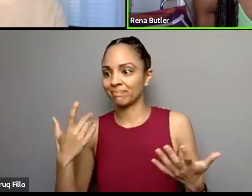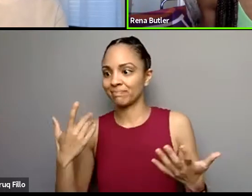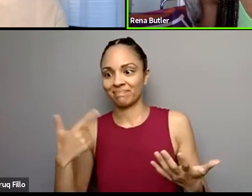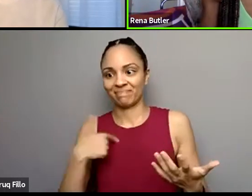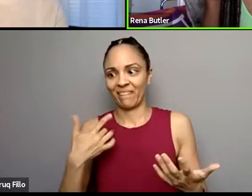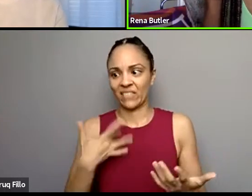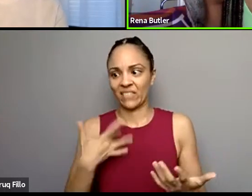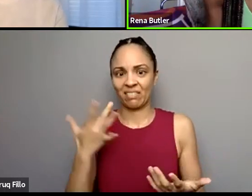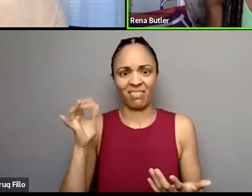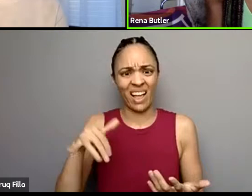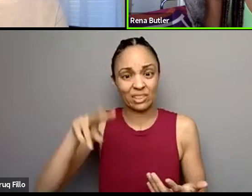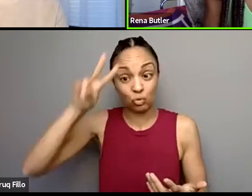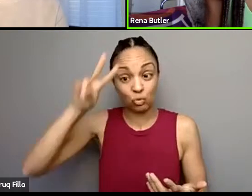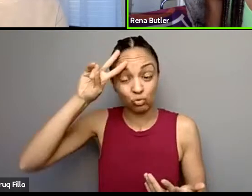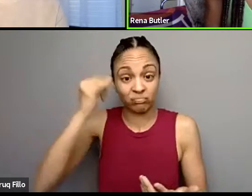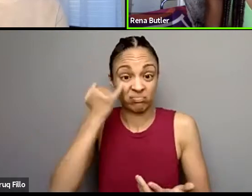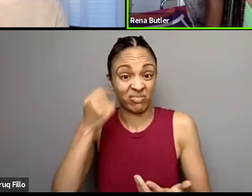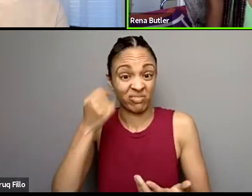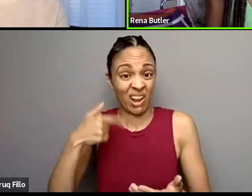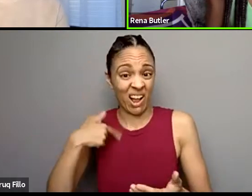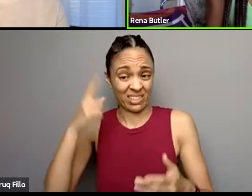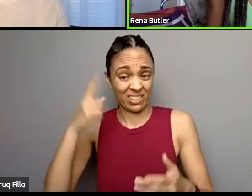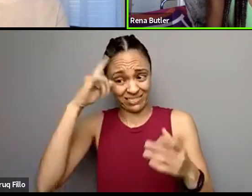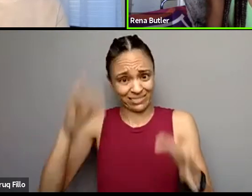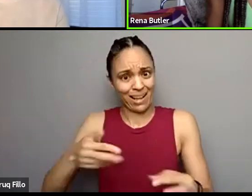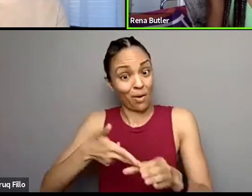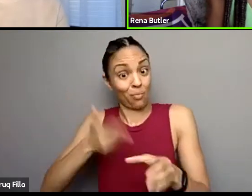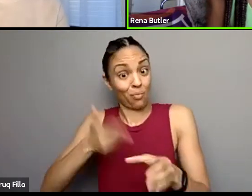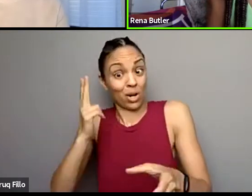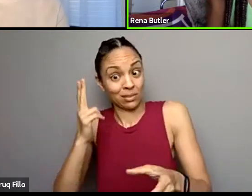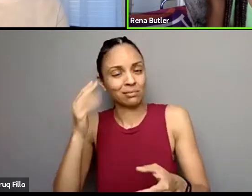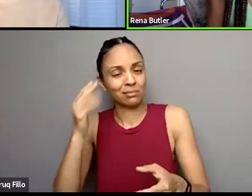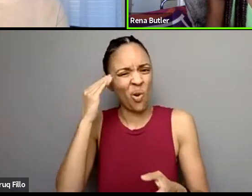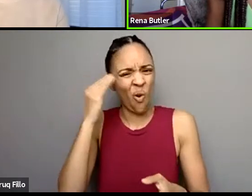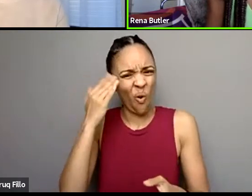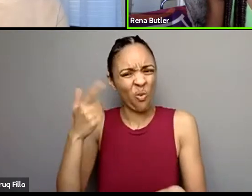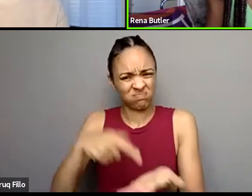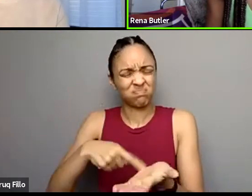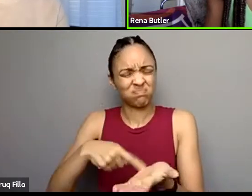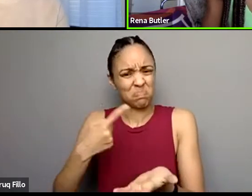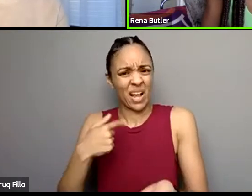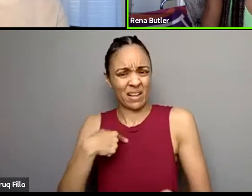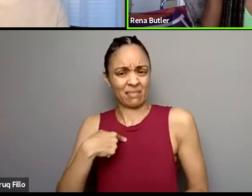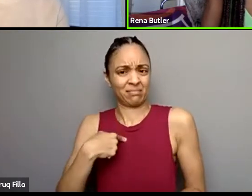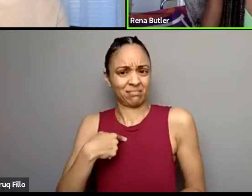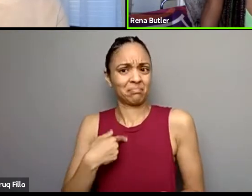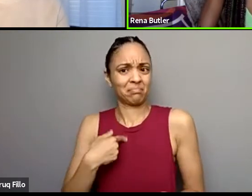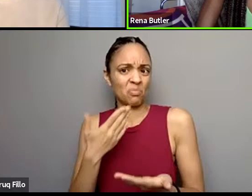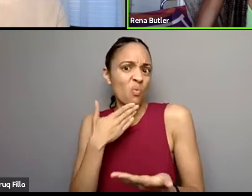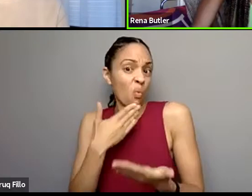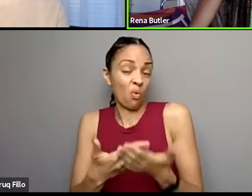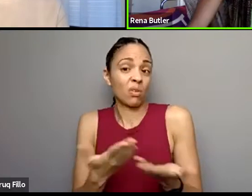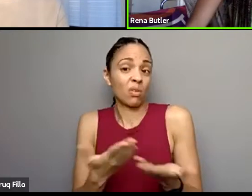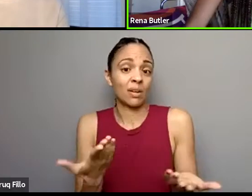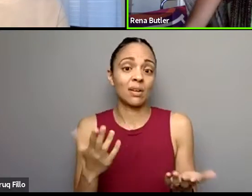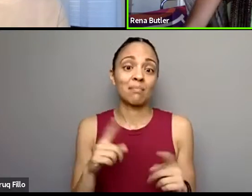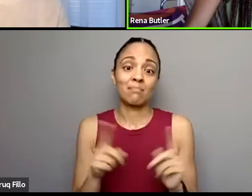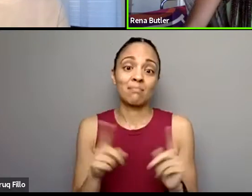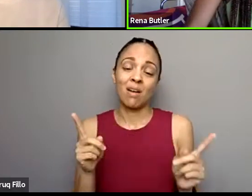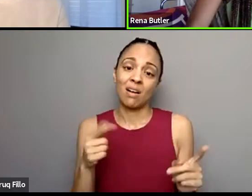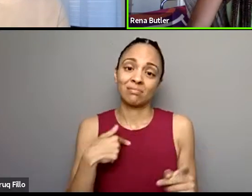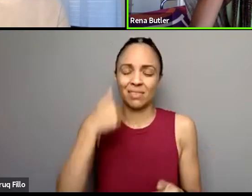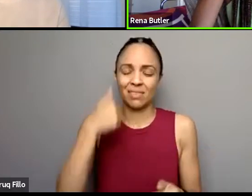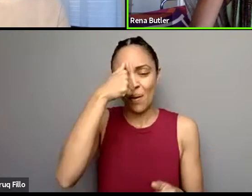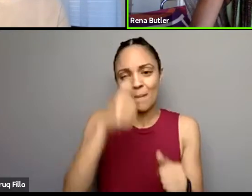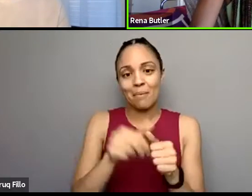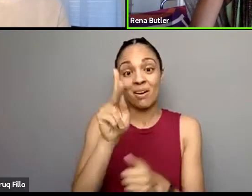that. And it was paying well. And I remember Kyle coming to the show and just being like, you know, if you're happy